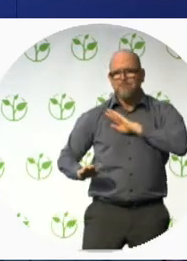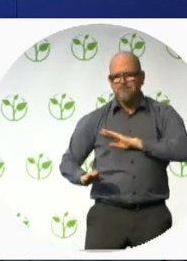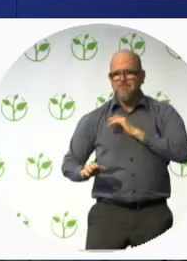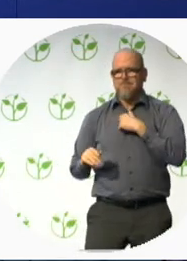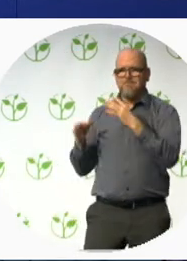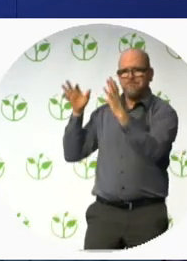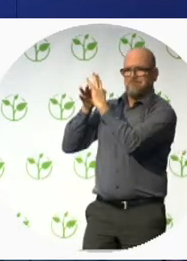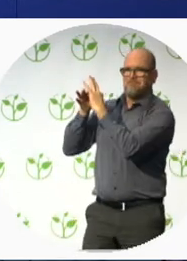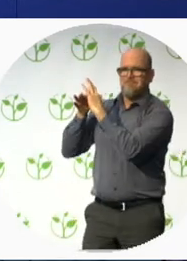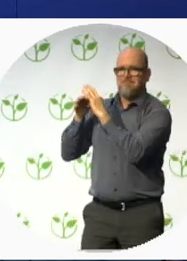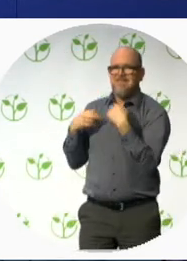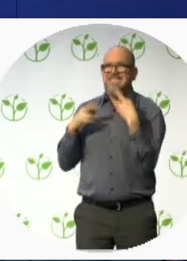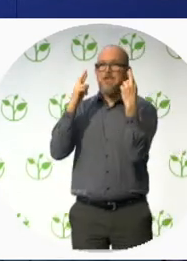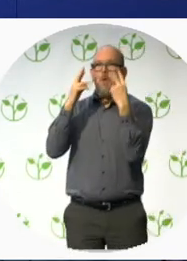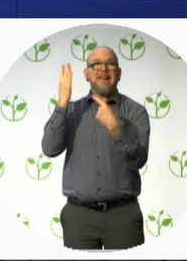So I hope the technique will work.